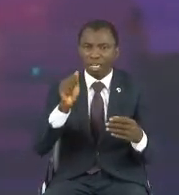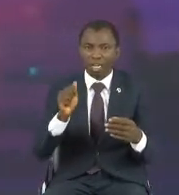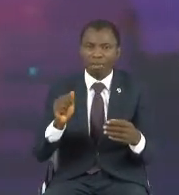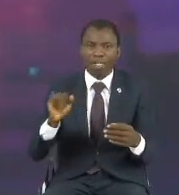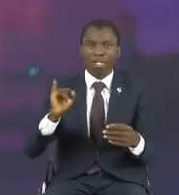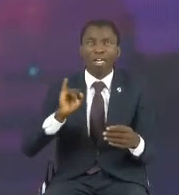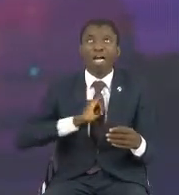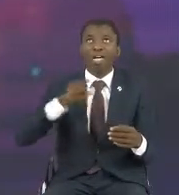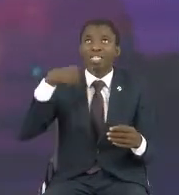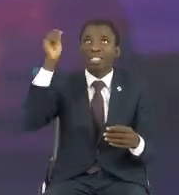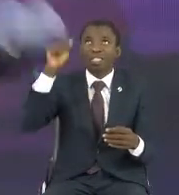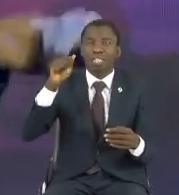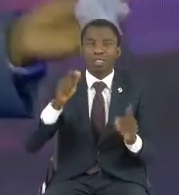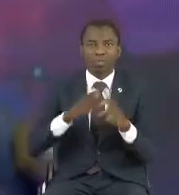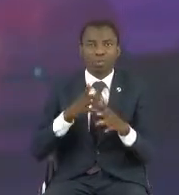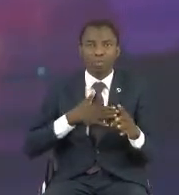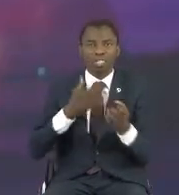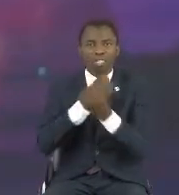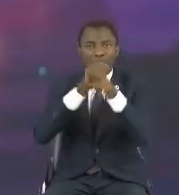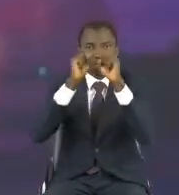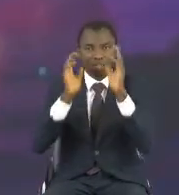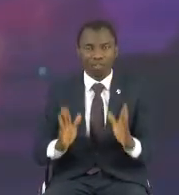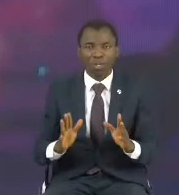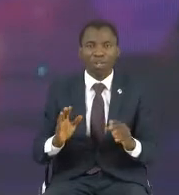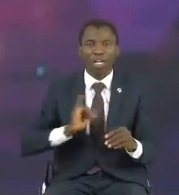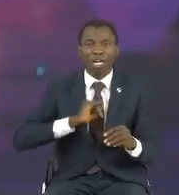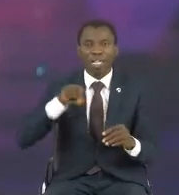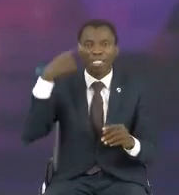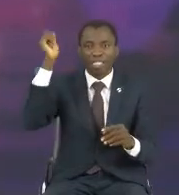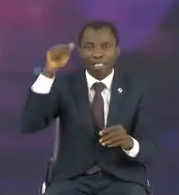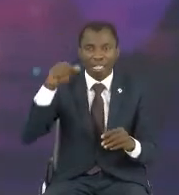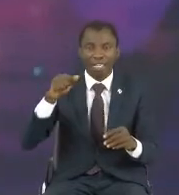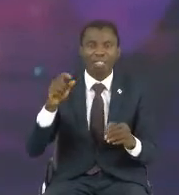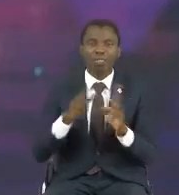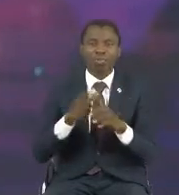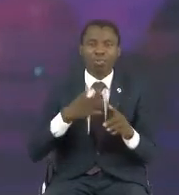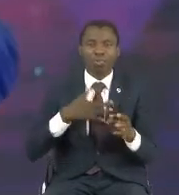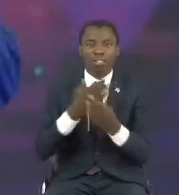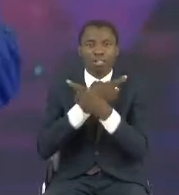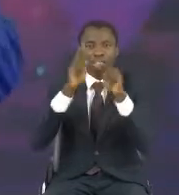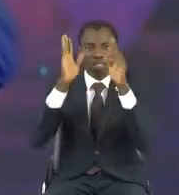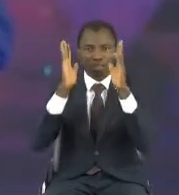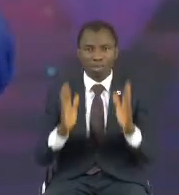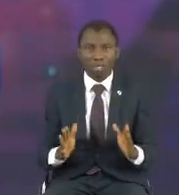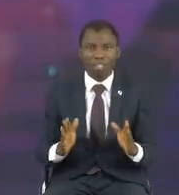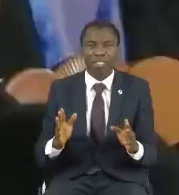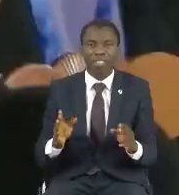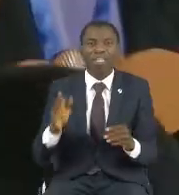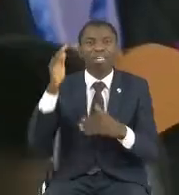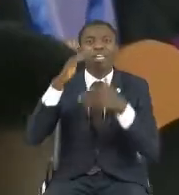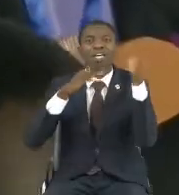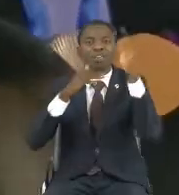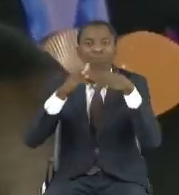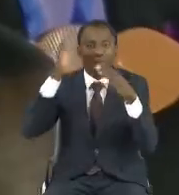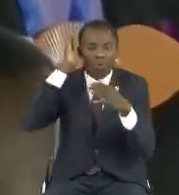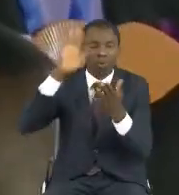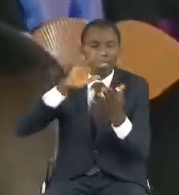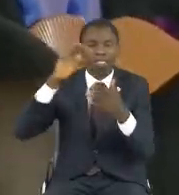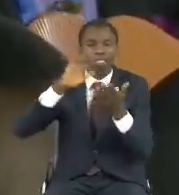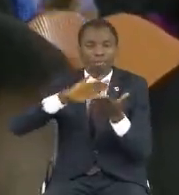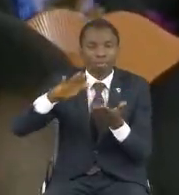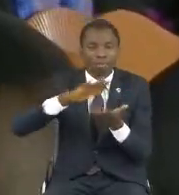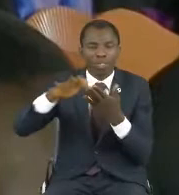Savior. I say yes to my Redeemer. Heaven will pardon you.